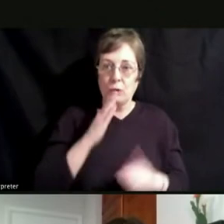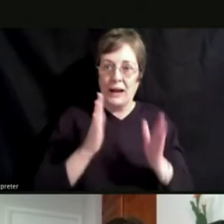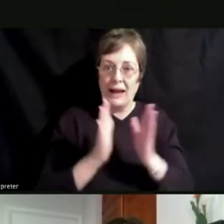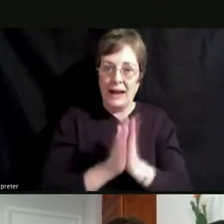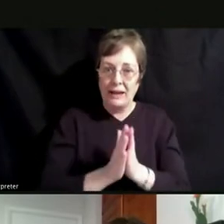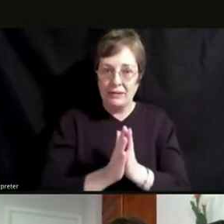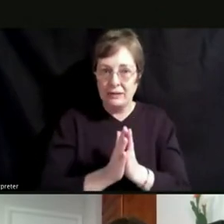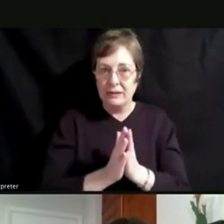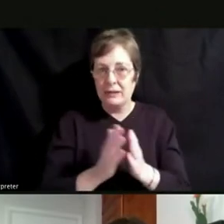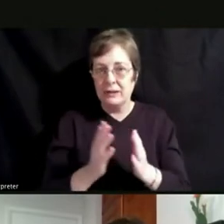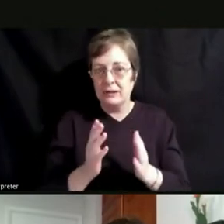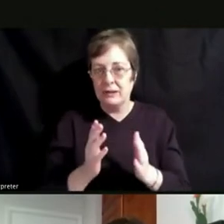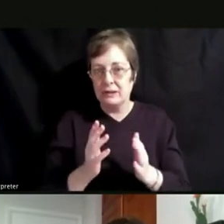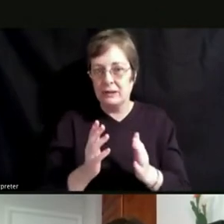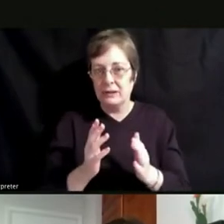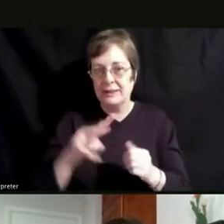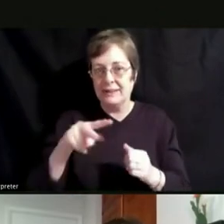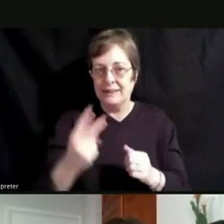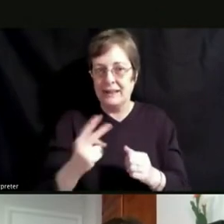follow-up.